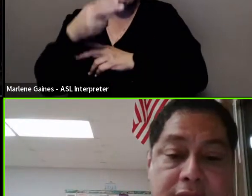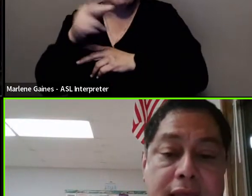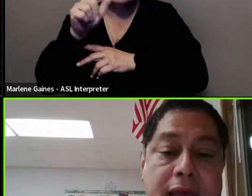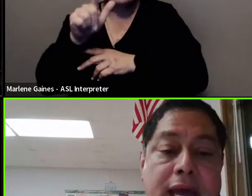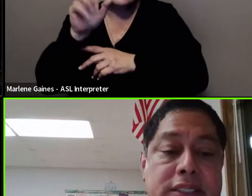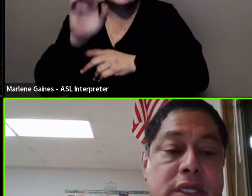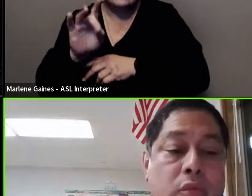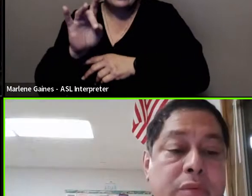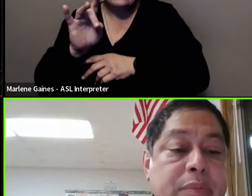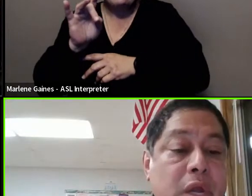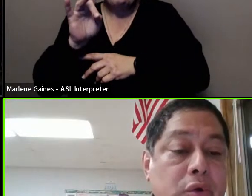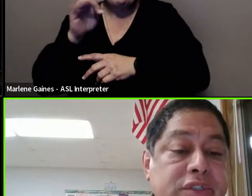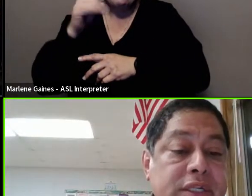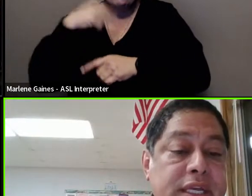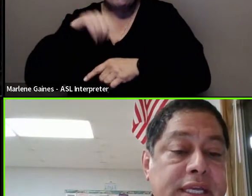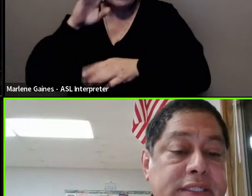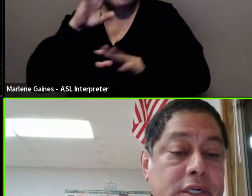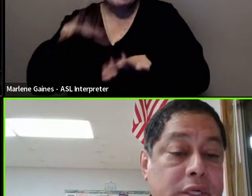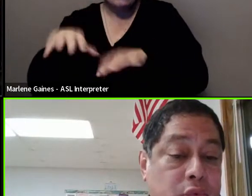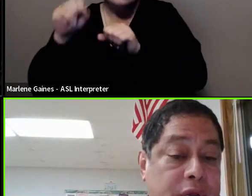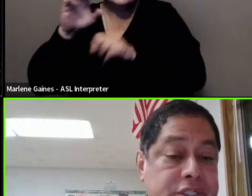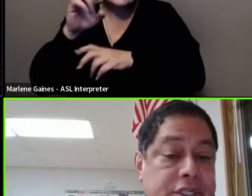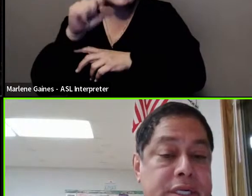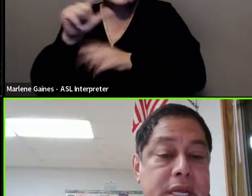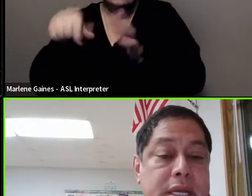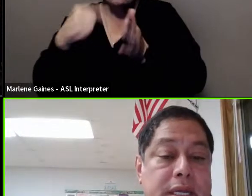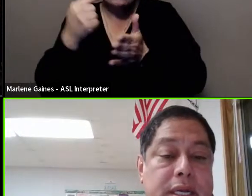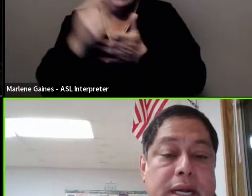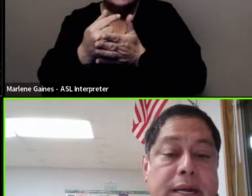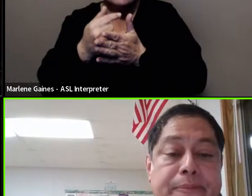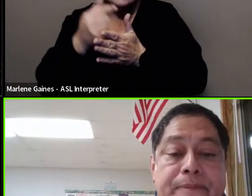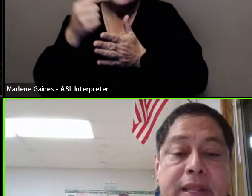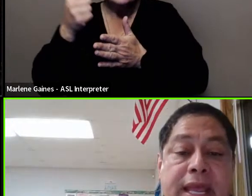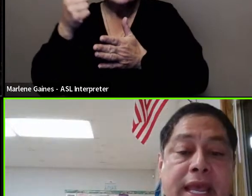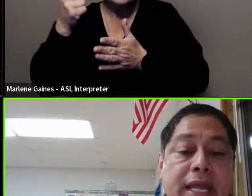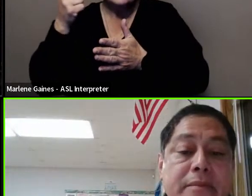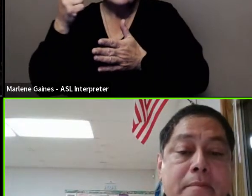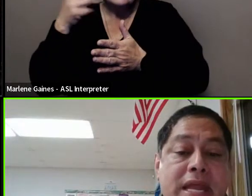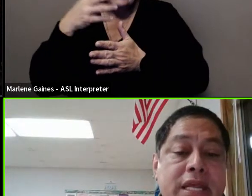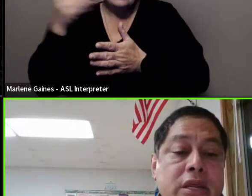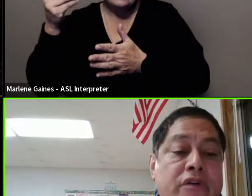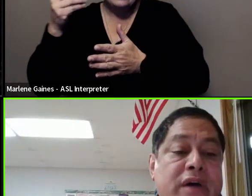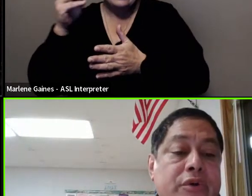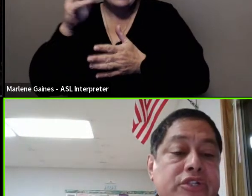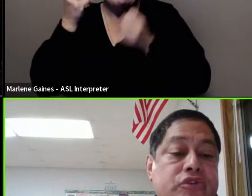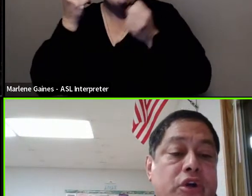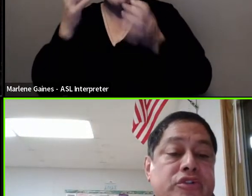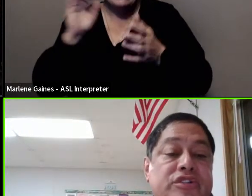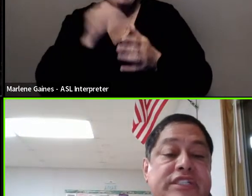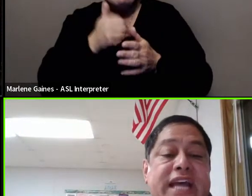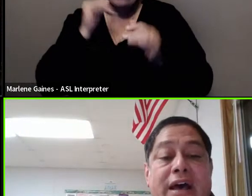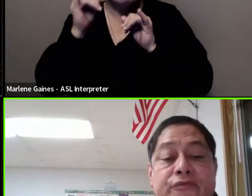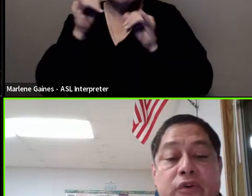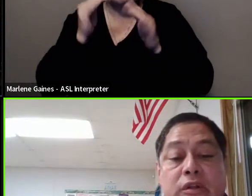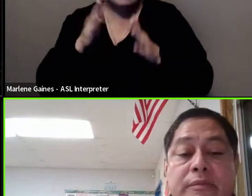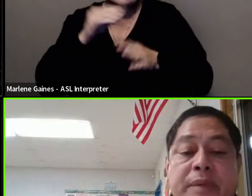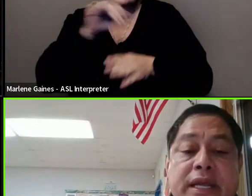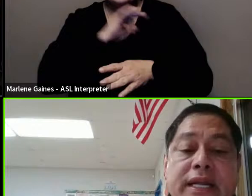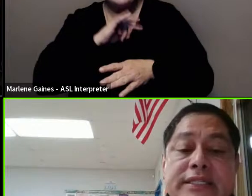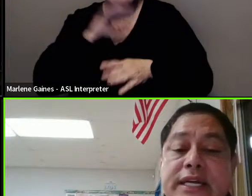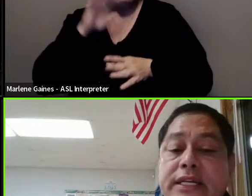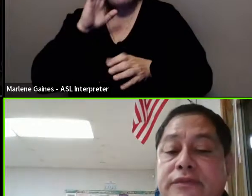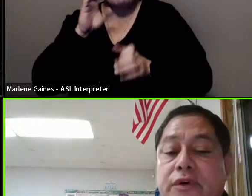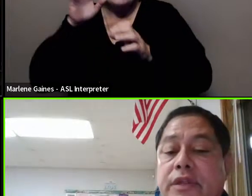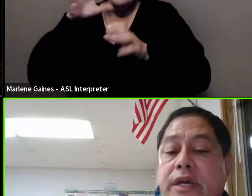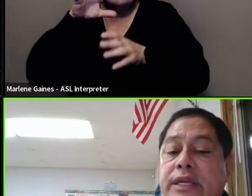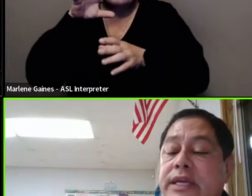28th as we will be hosting the ESL graduation. And many of our instructors and staff will be